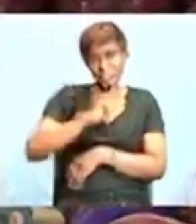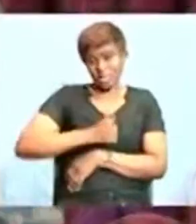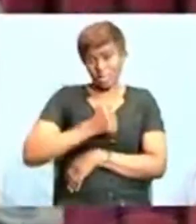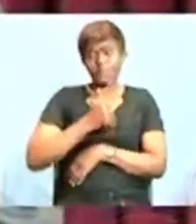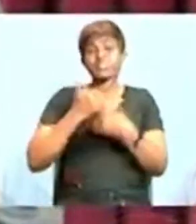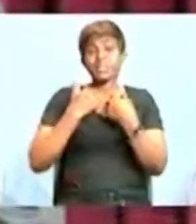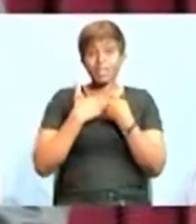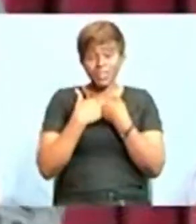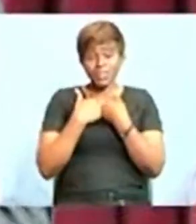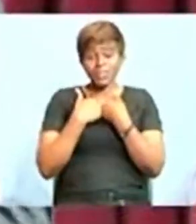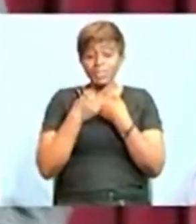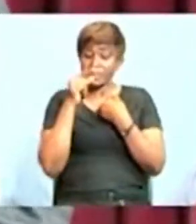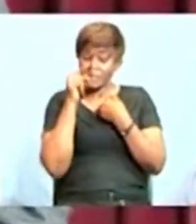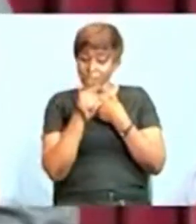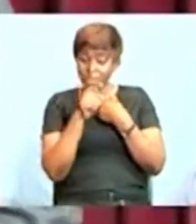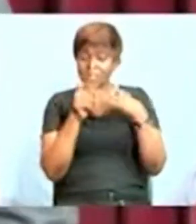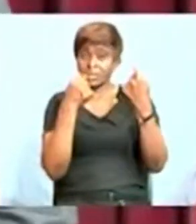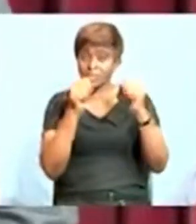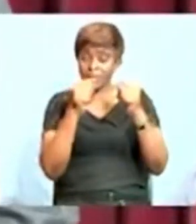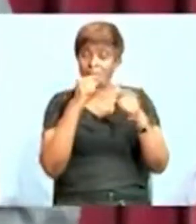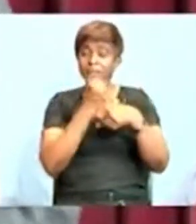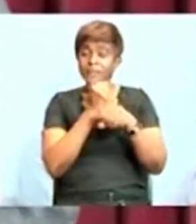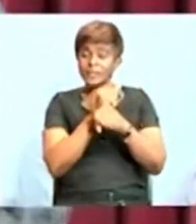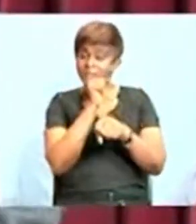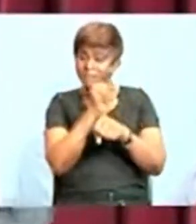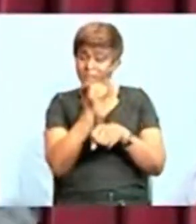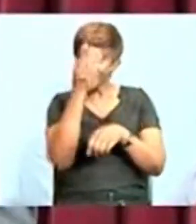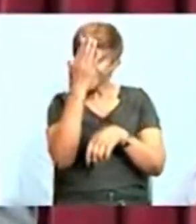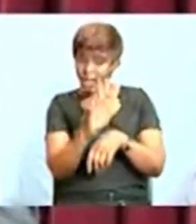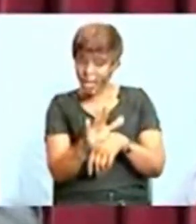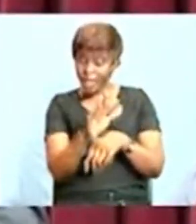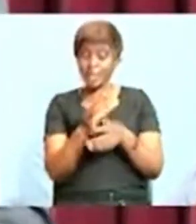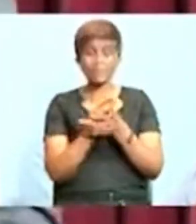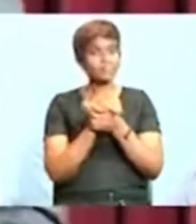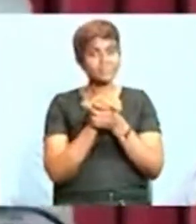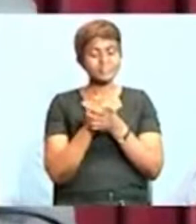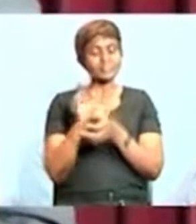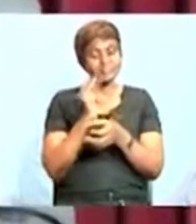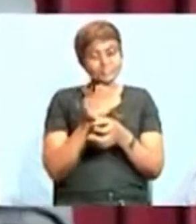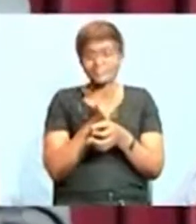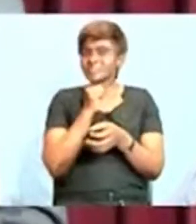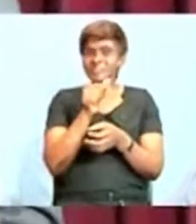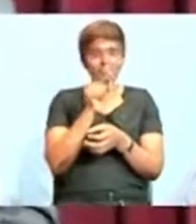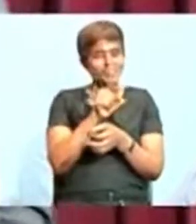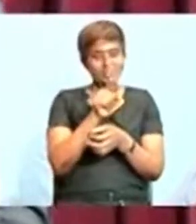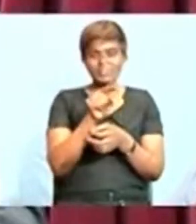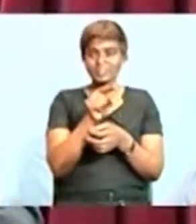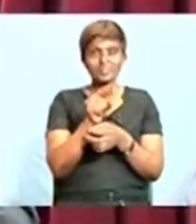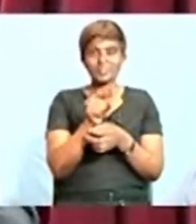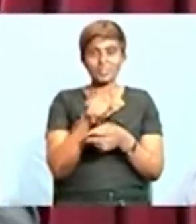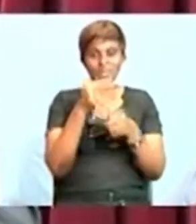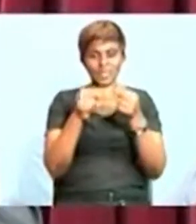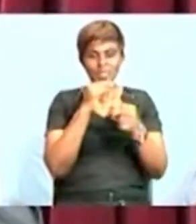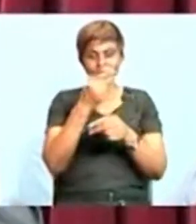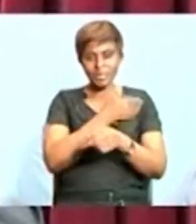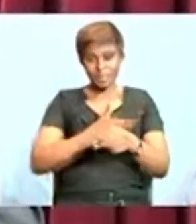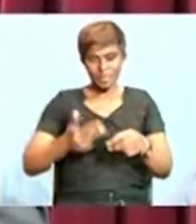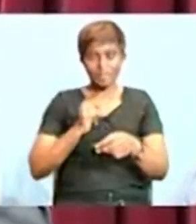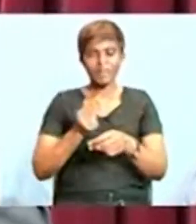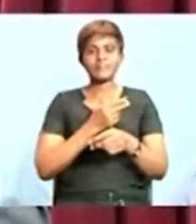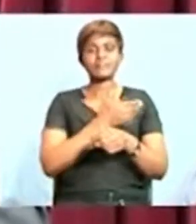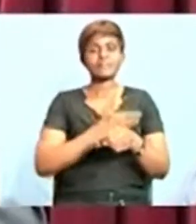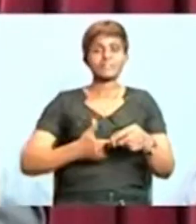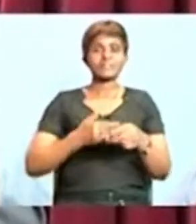ever made this attempt of this nature. And so we are not taking this for granted, Madam Speaker, so we would like to commend